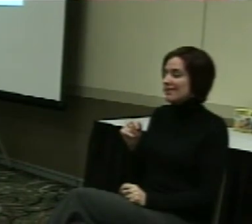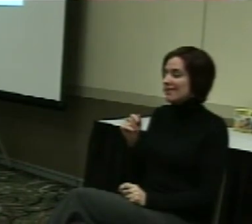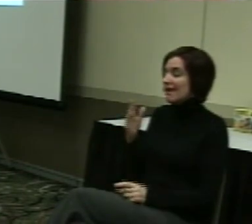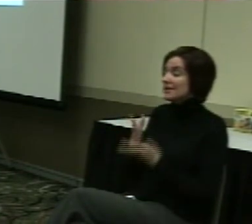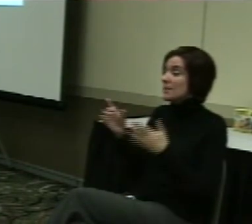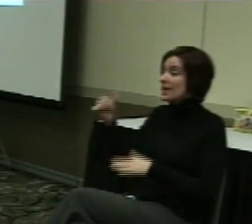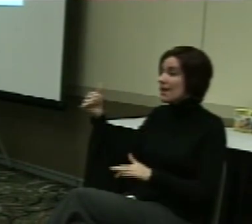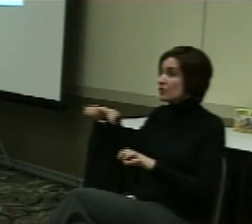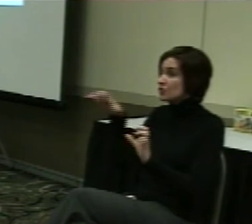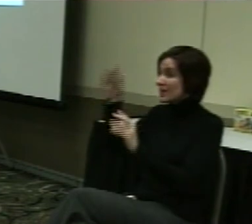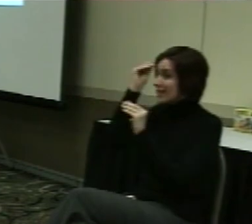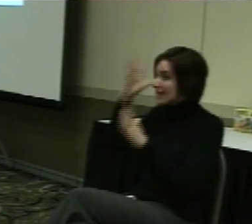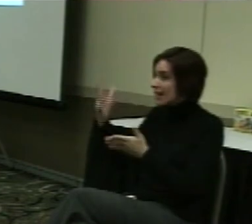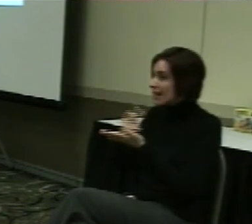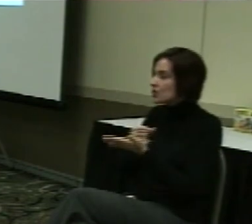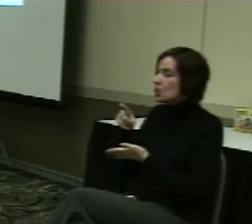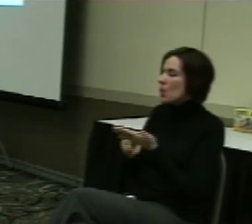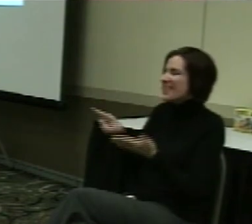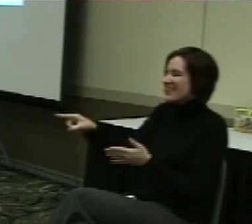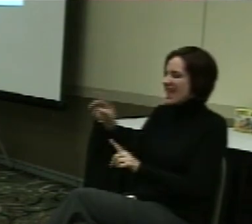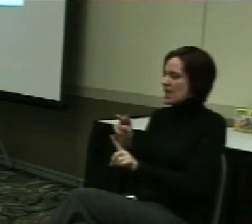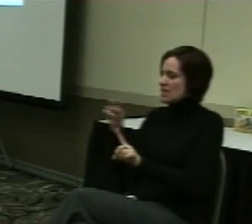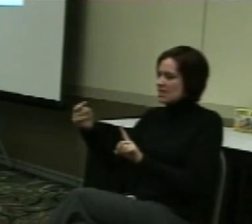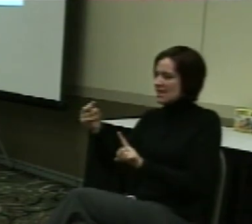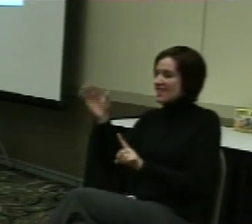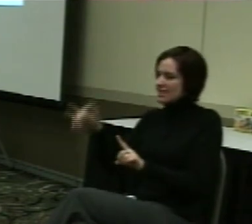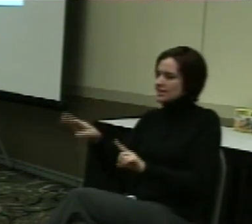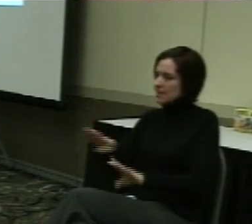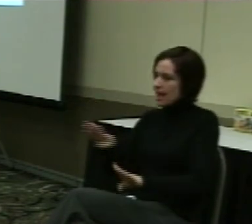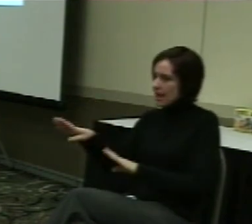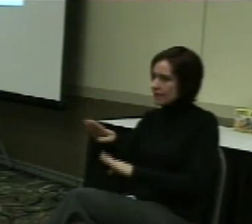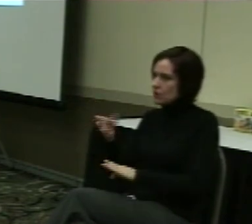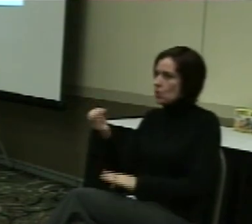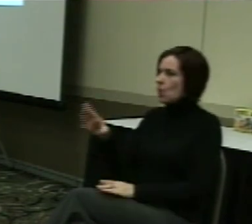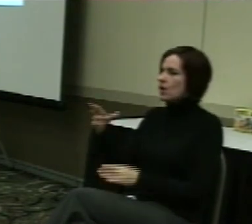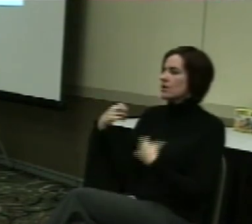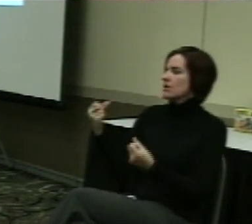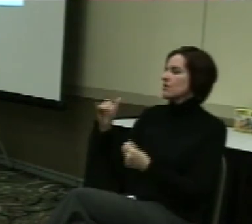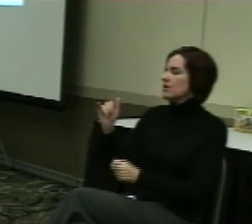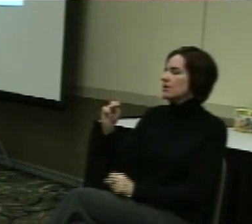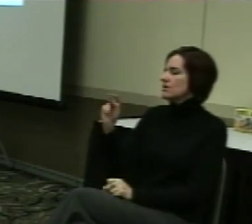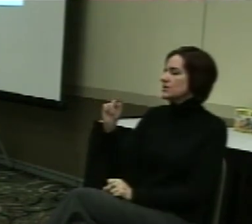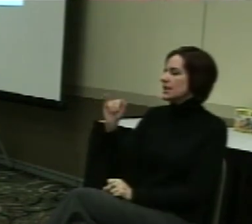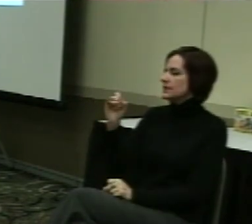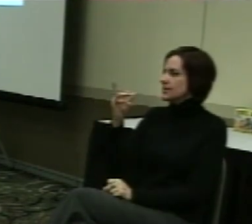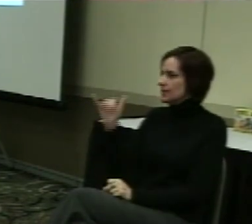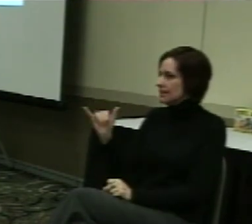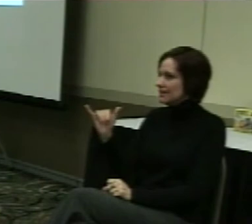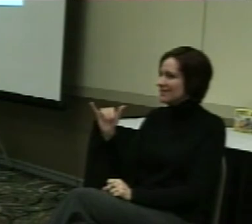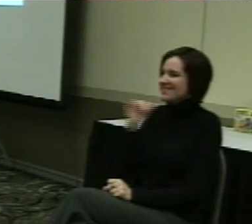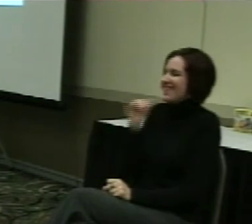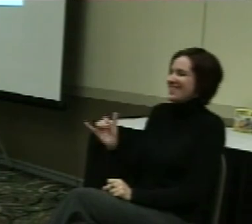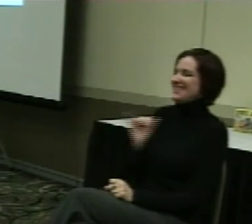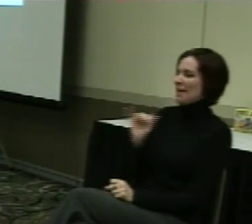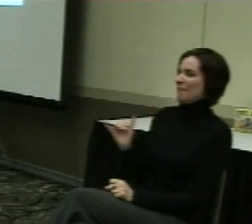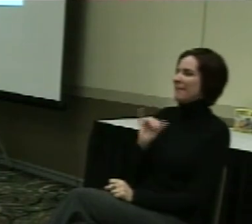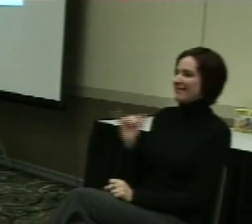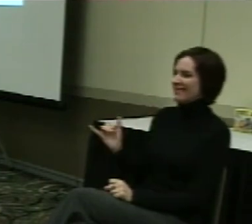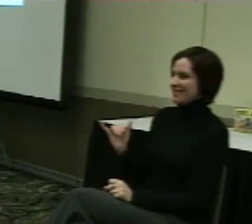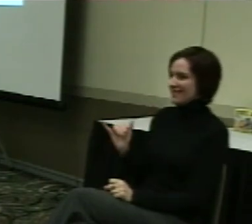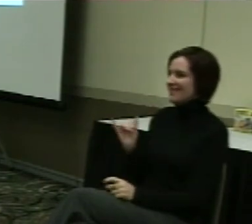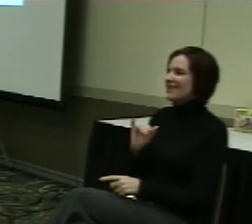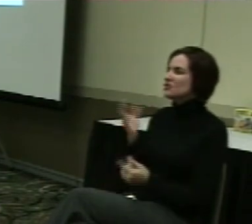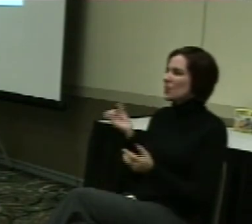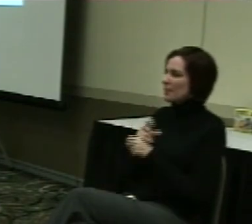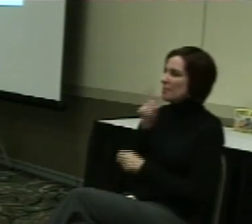doing the data collecting, what they perceive as this behavior or the intensity is not always the same. Being able to be on the same page and